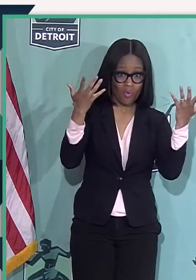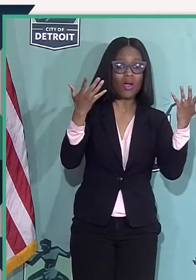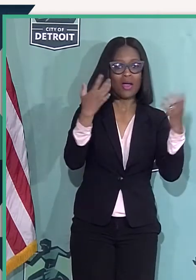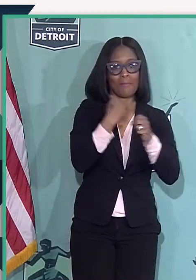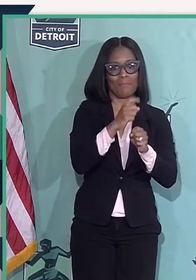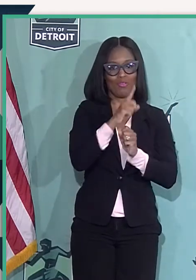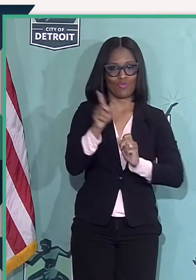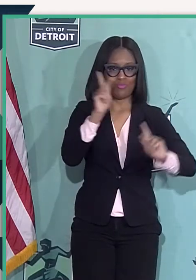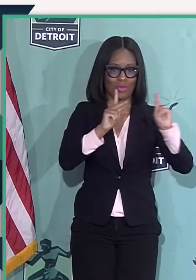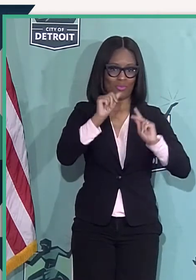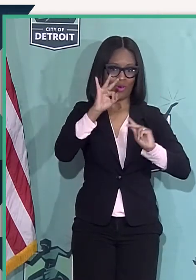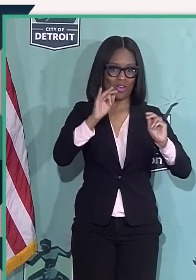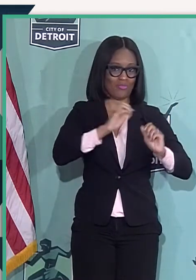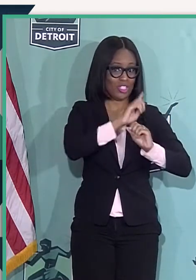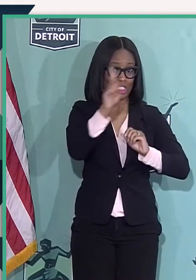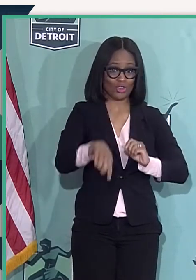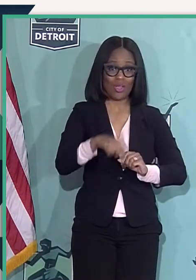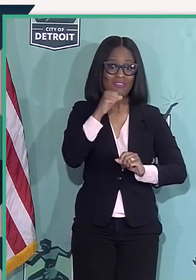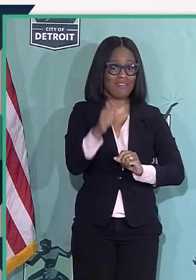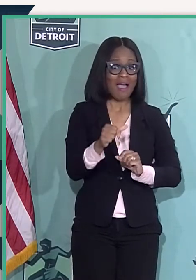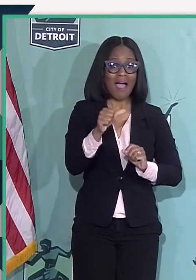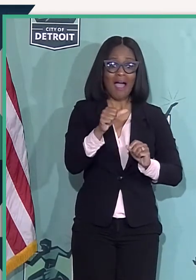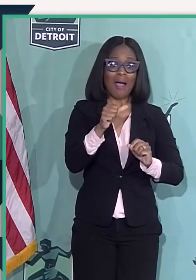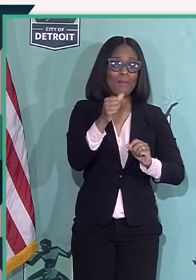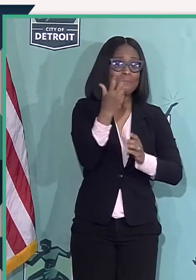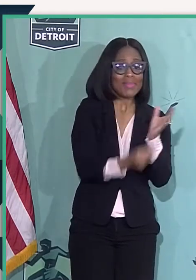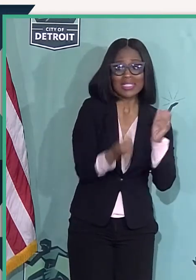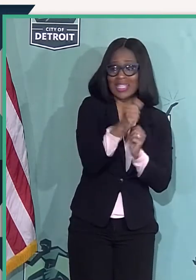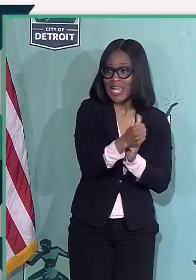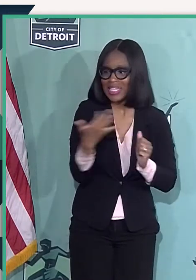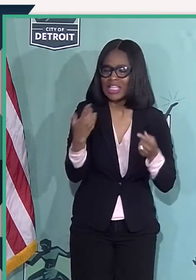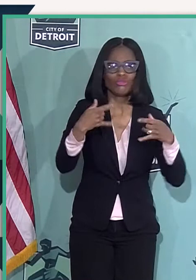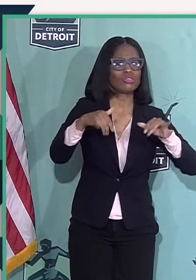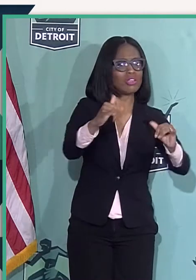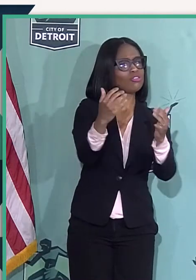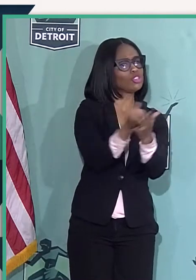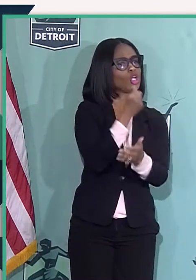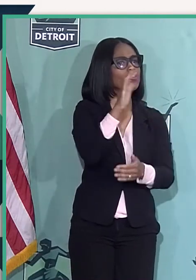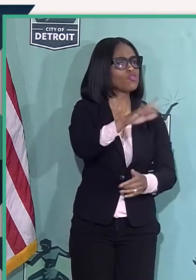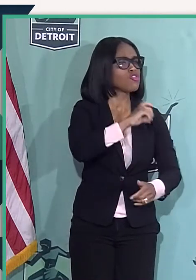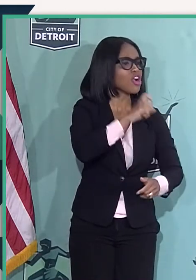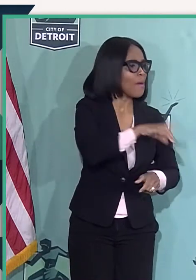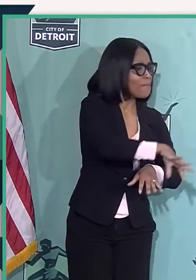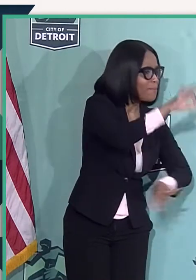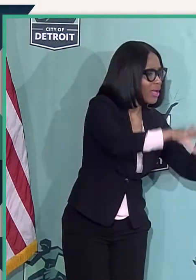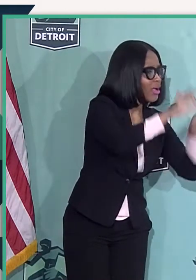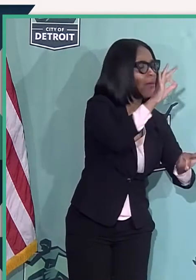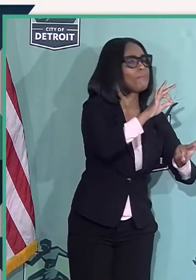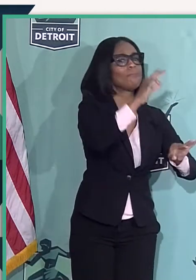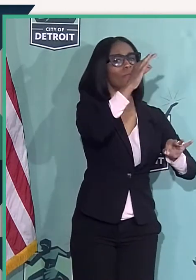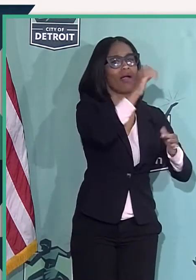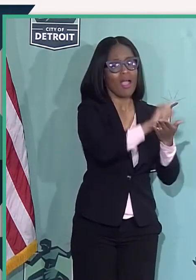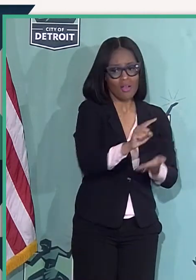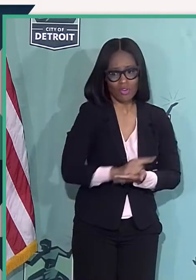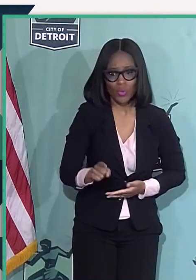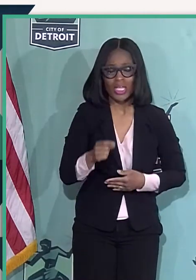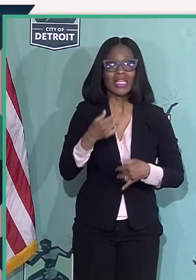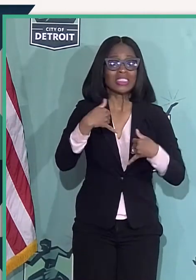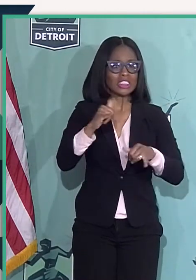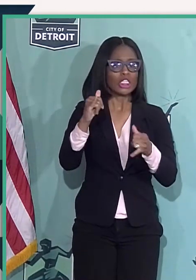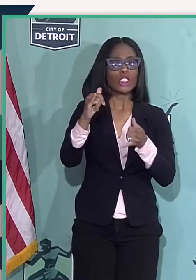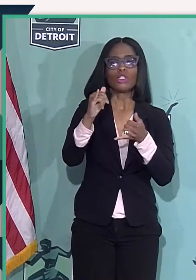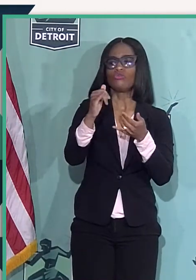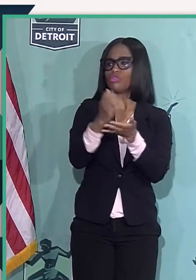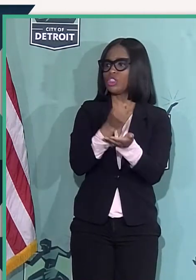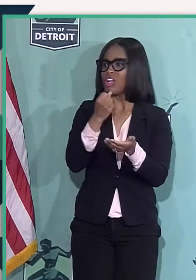the citizens of Detroit still didn't miss out. You still deserve to have your trash picked up. You still deserve to make sure that the vacant